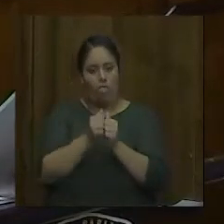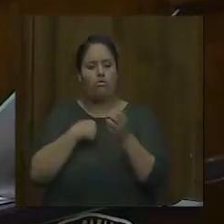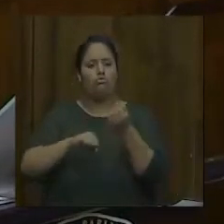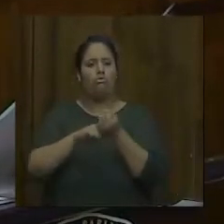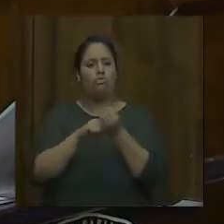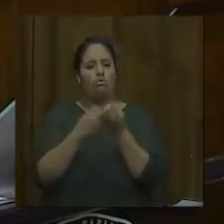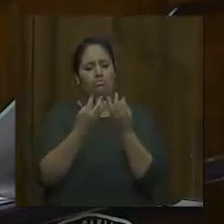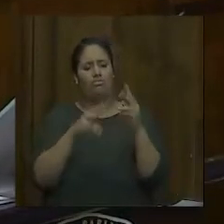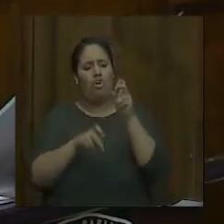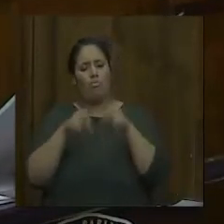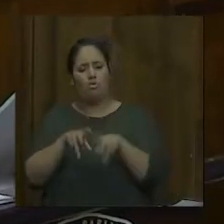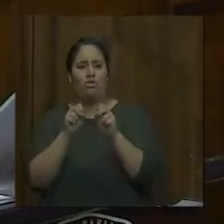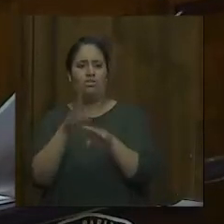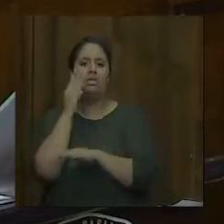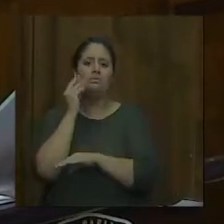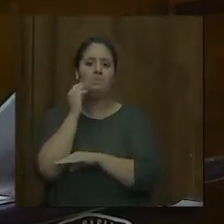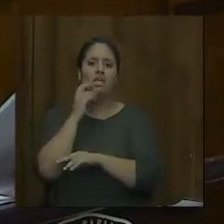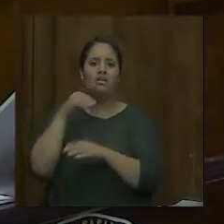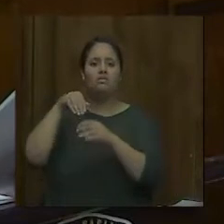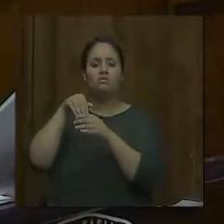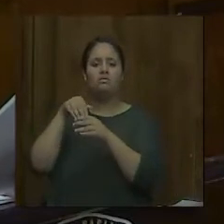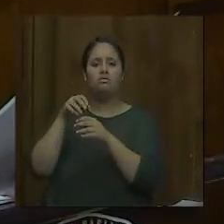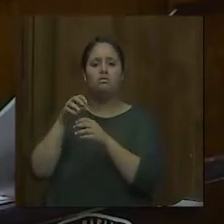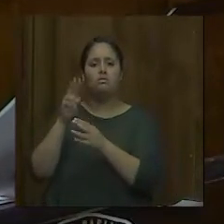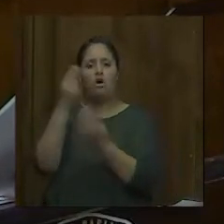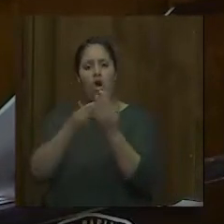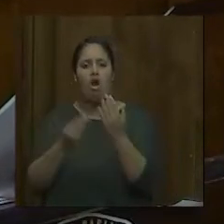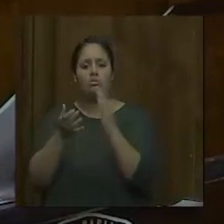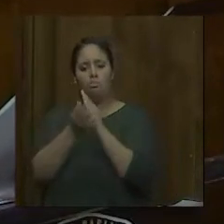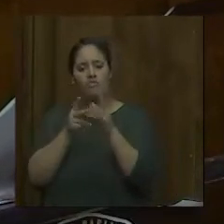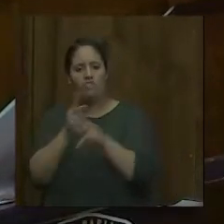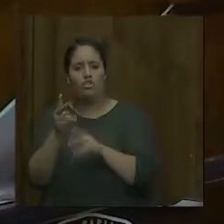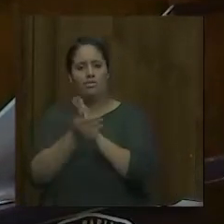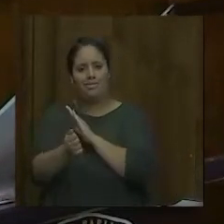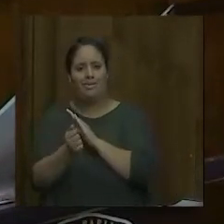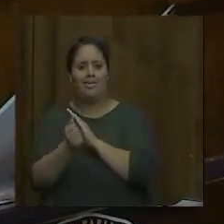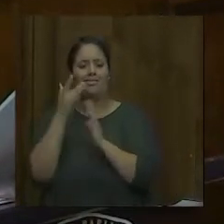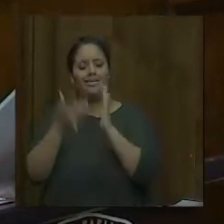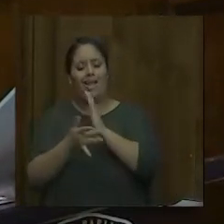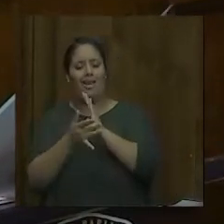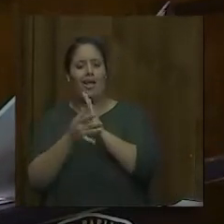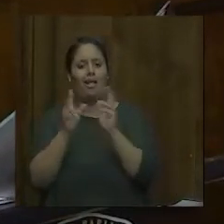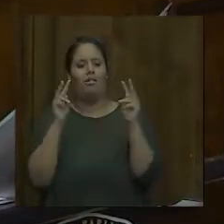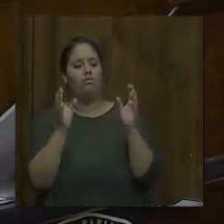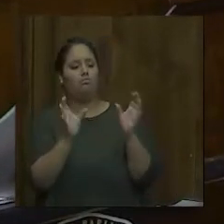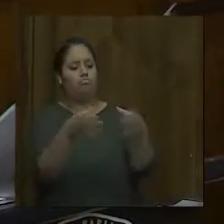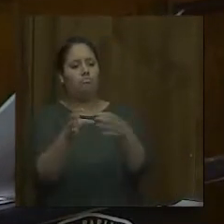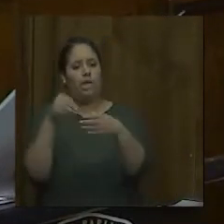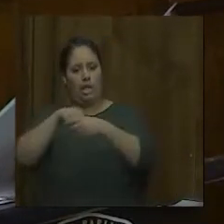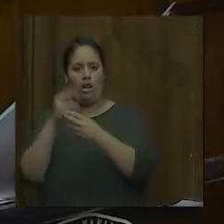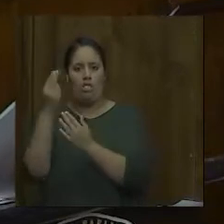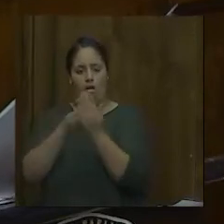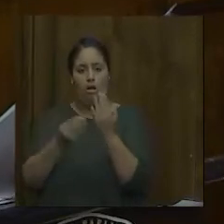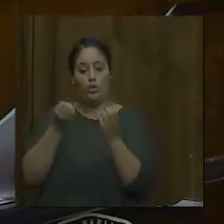afforded youth an opportunity to experience both the artistic, professional stages and technical aspects of the arts. A new approach to